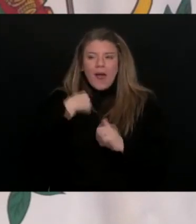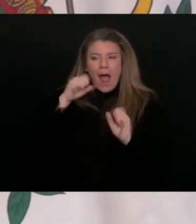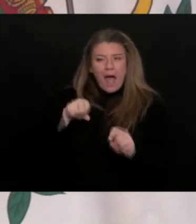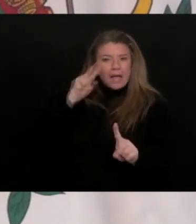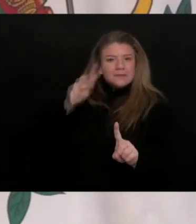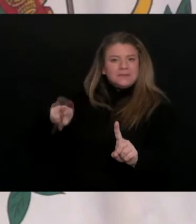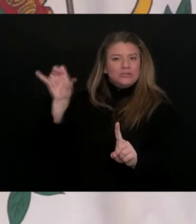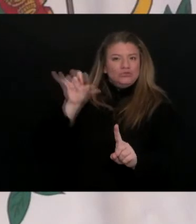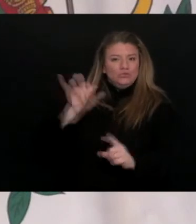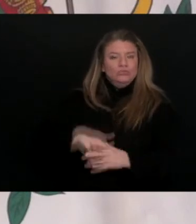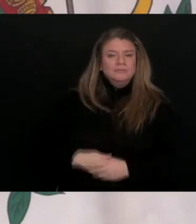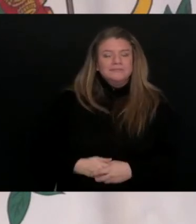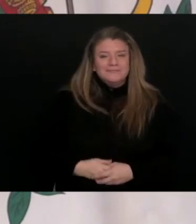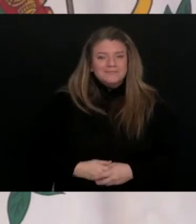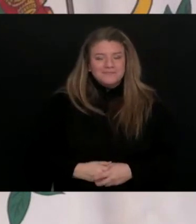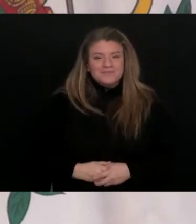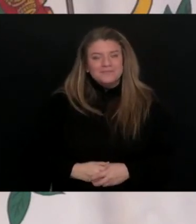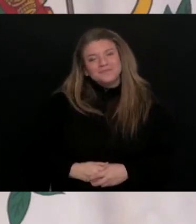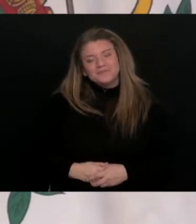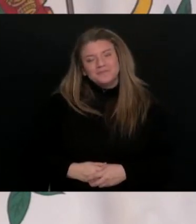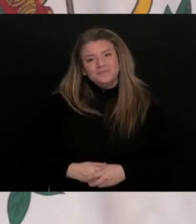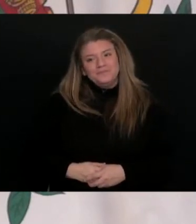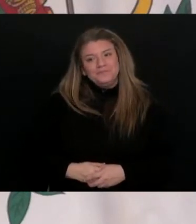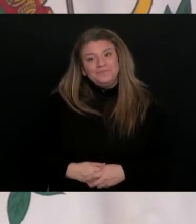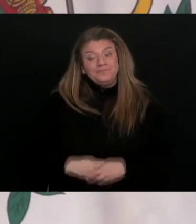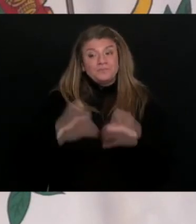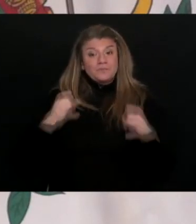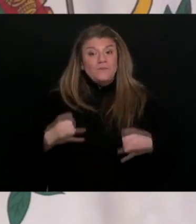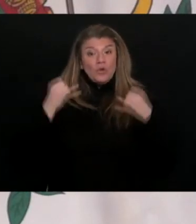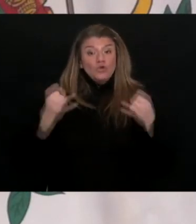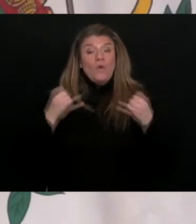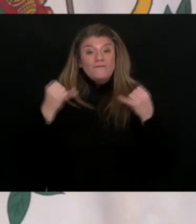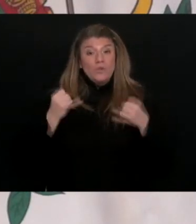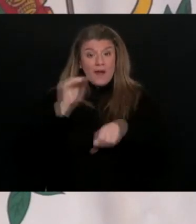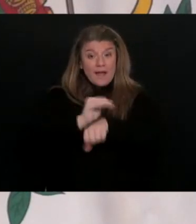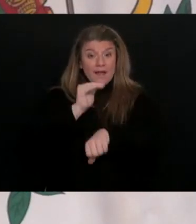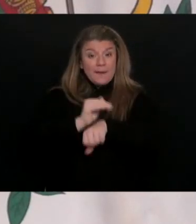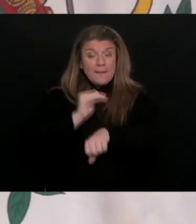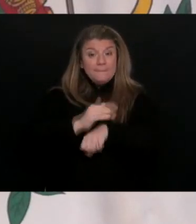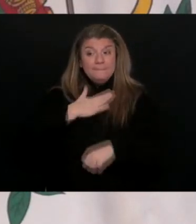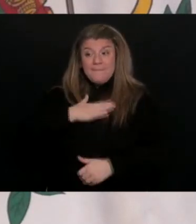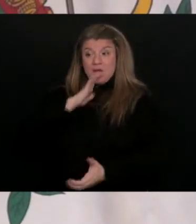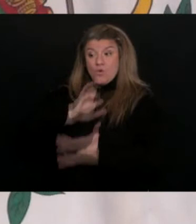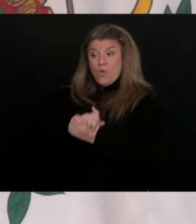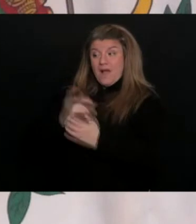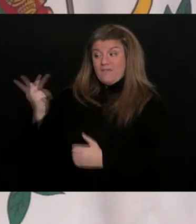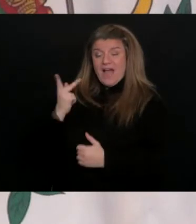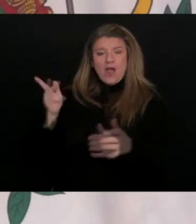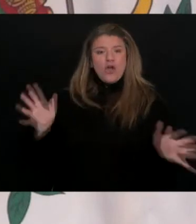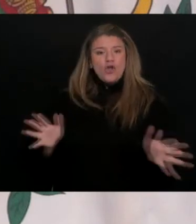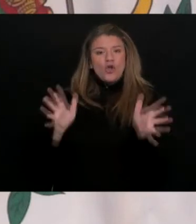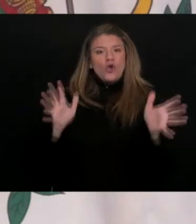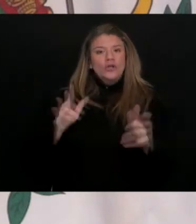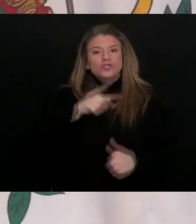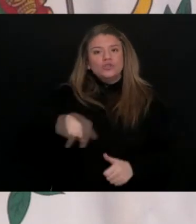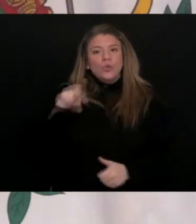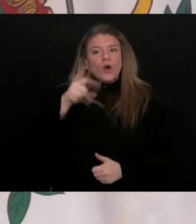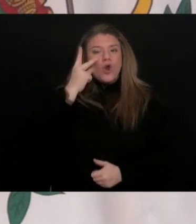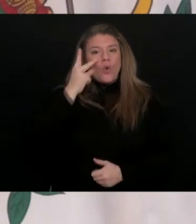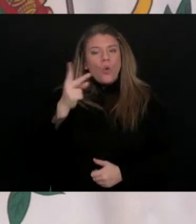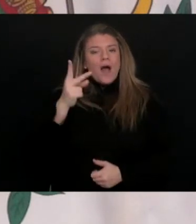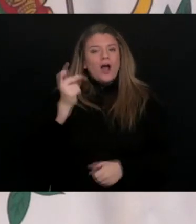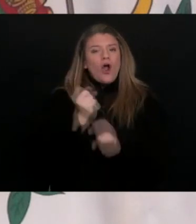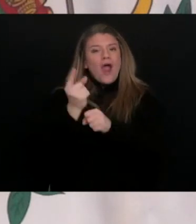able to see all my life. Joyful Night, the First Lady and I are encouraging all West Virginians to watch the annual Joyful